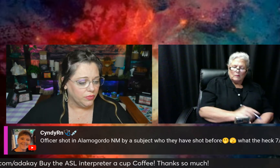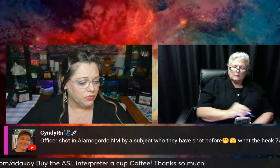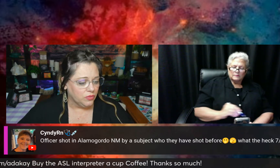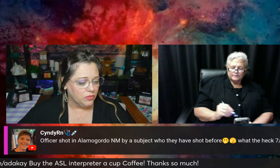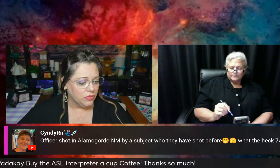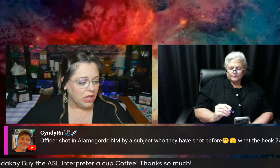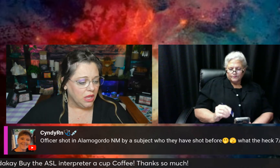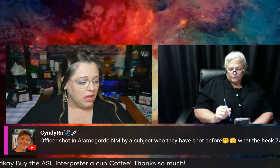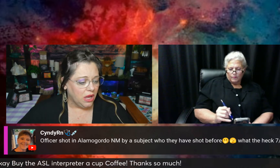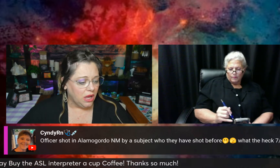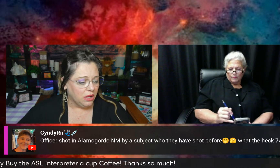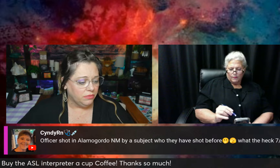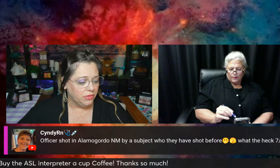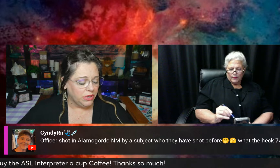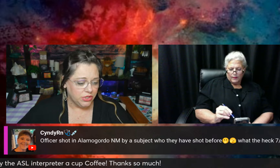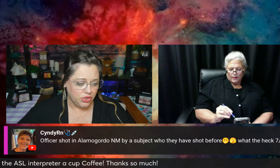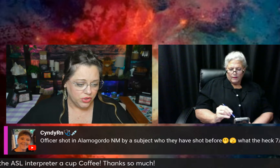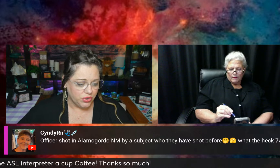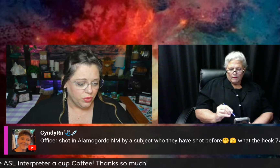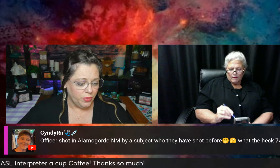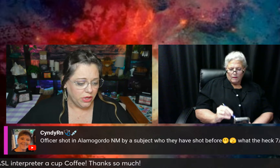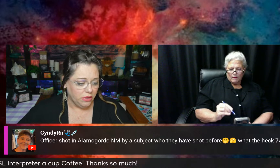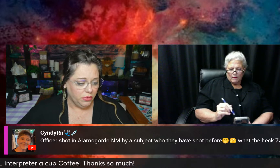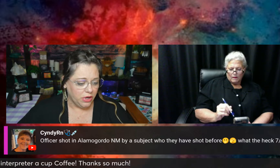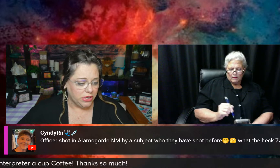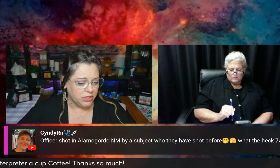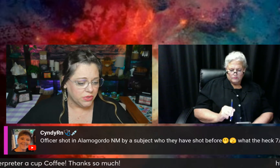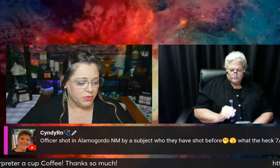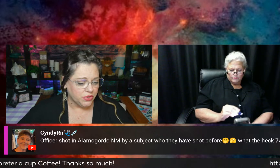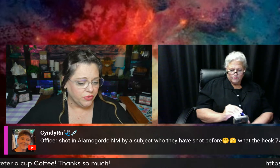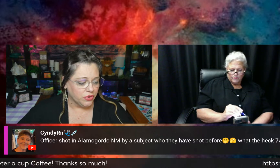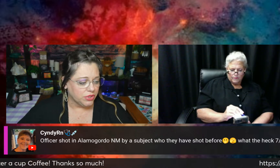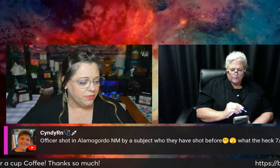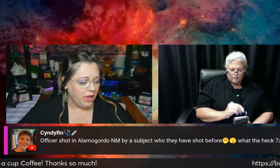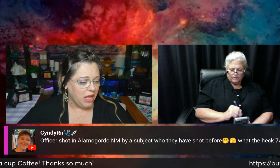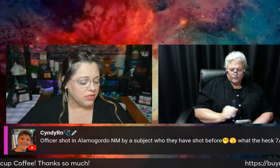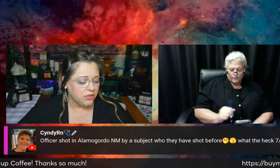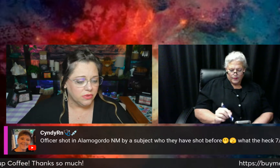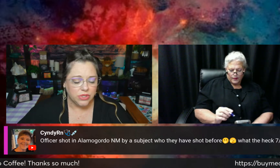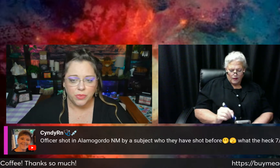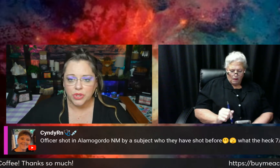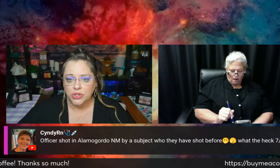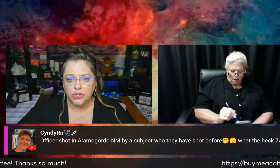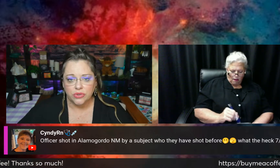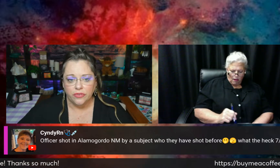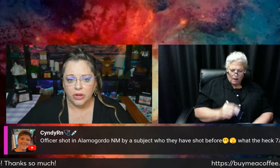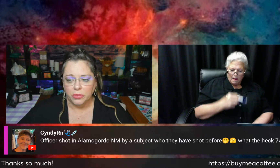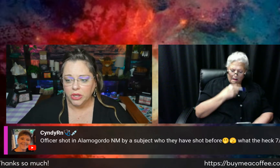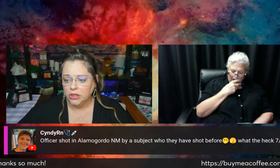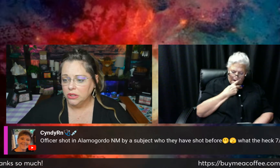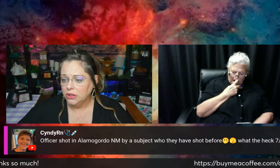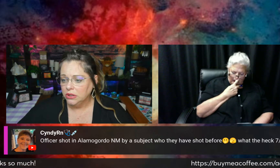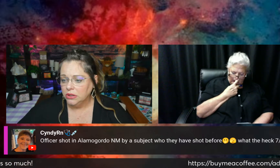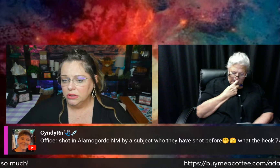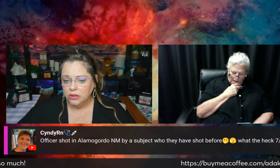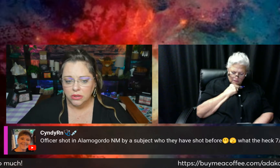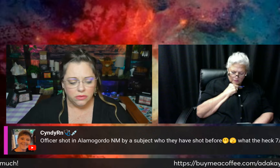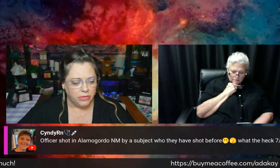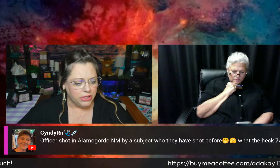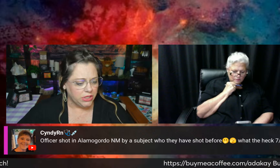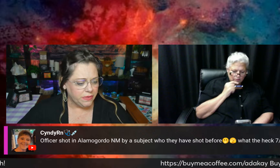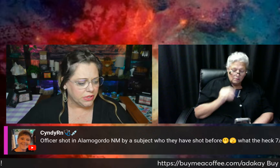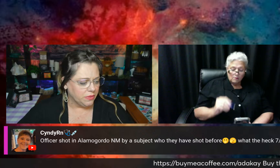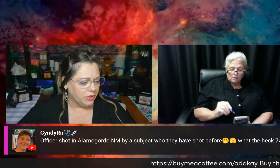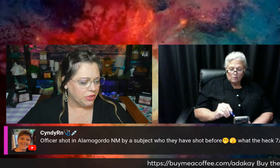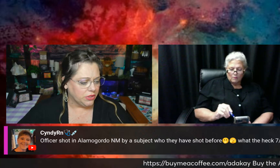follow. His charges will be upgraded since Mr. Ferguson passed. Sympathies to the family.